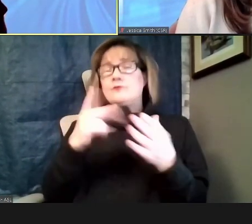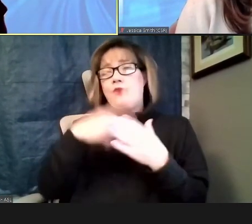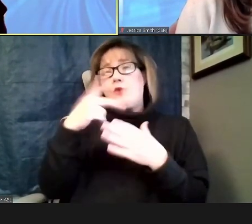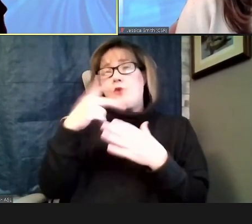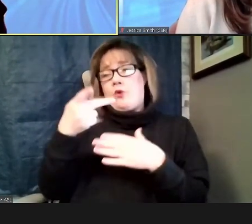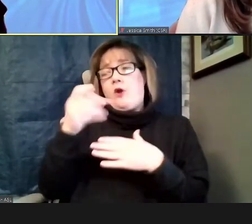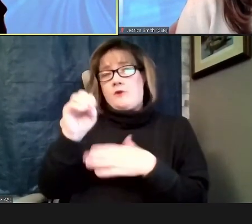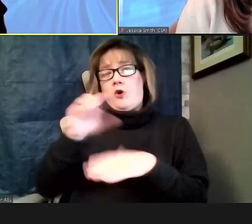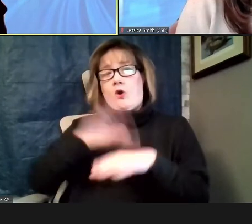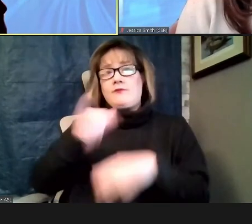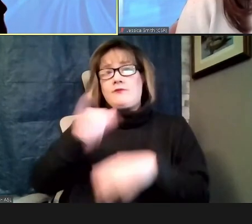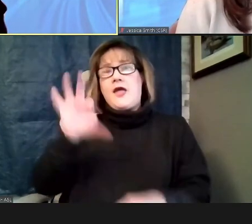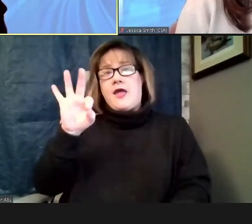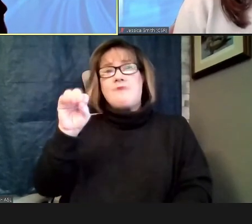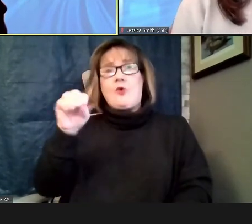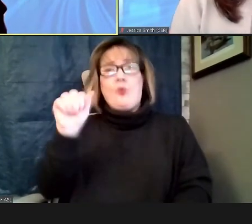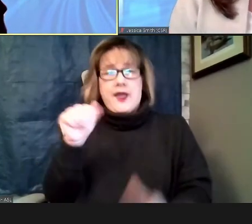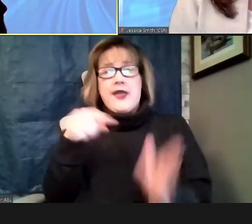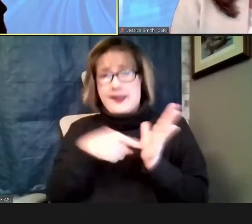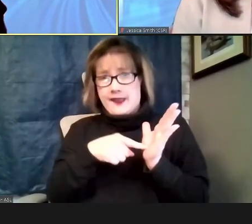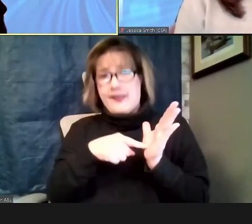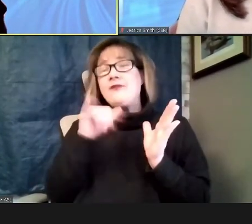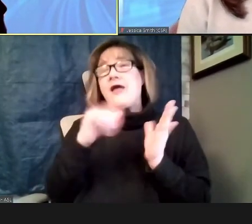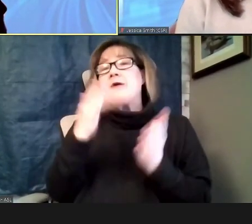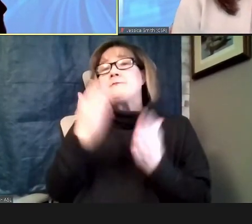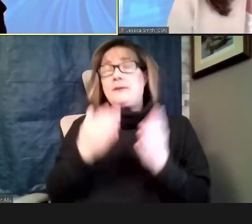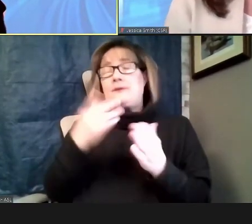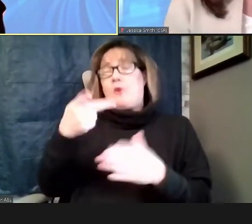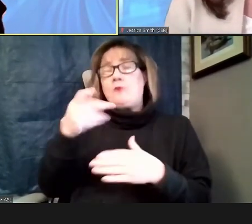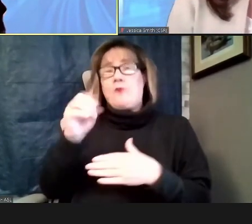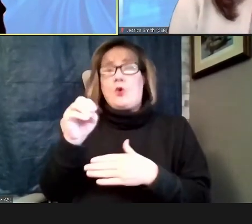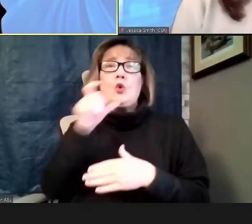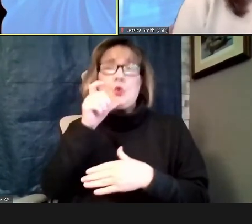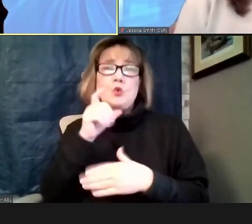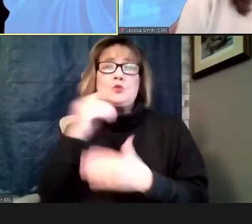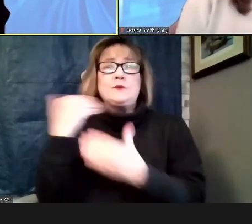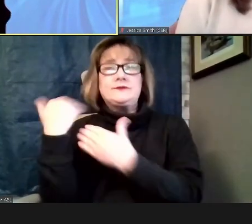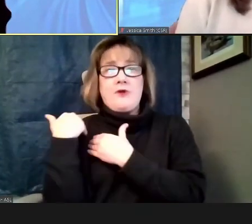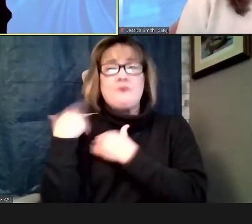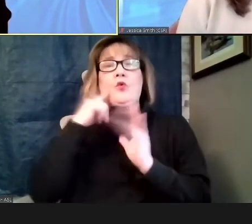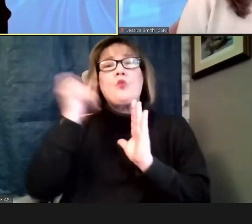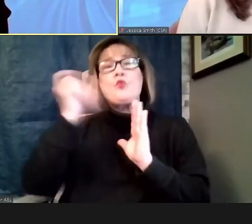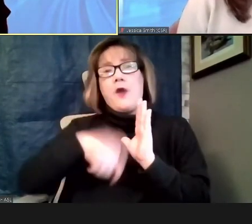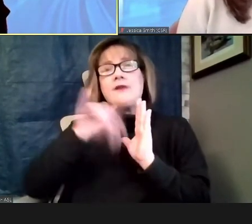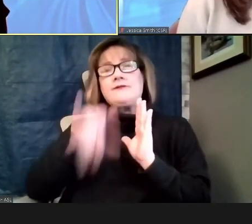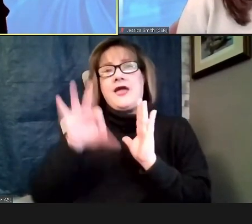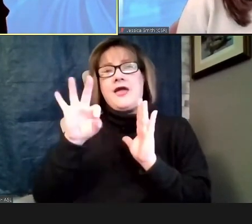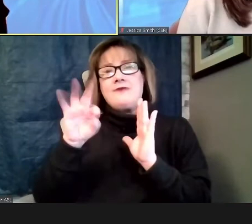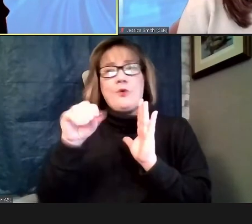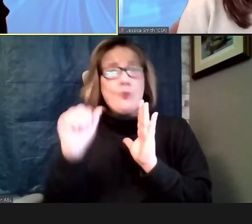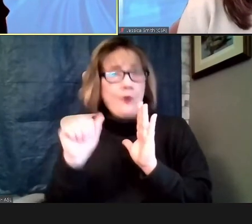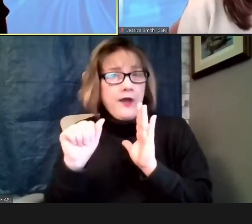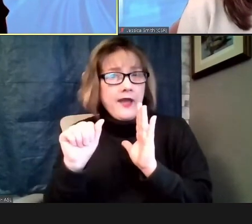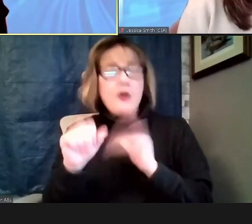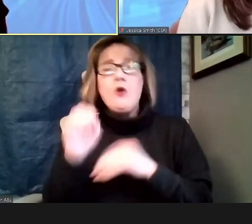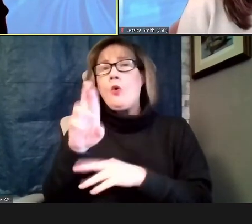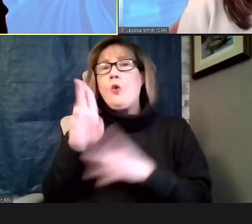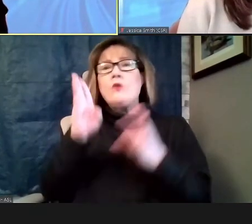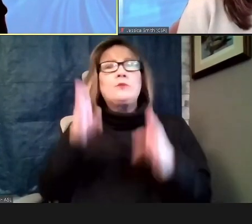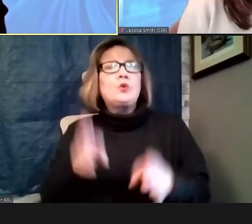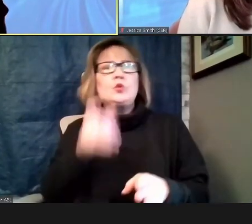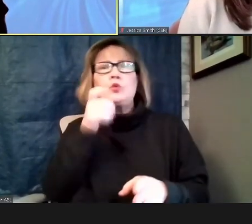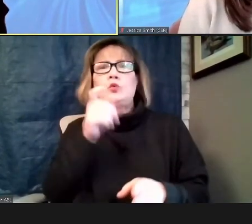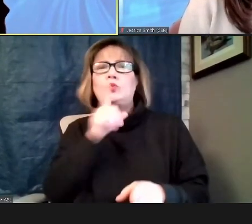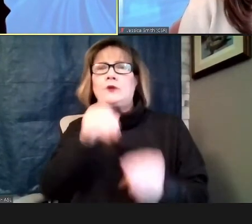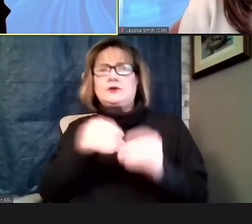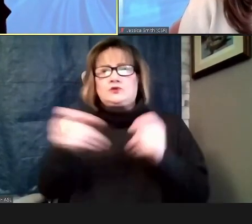on the FOA, that may be the program officer who was responsible for writing that FOA, or the person who's really in